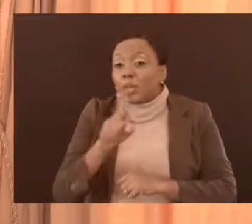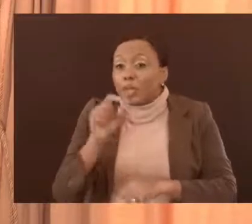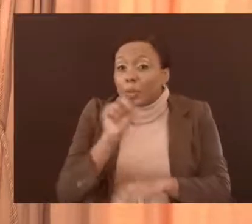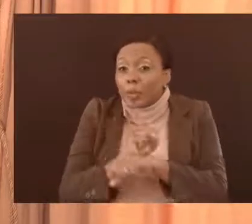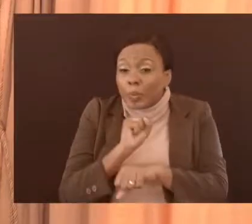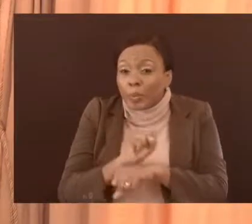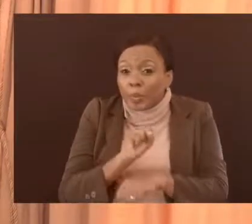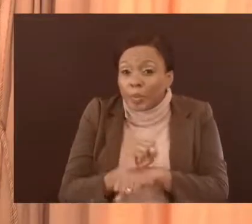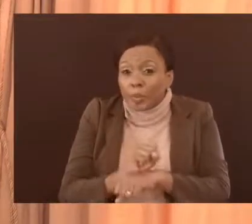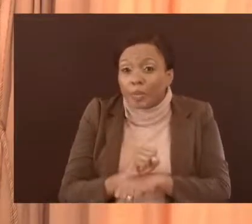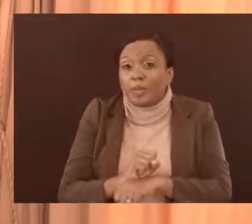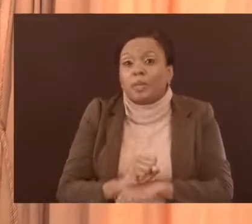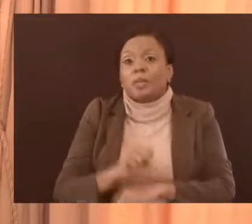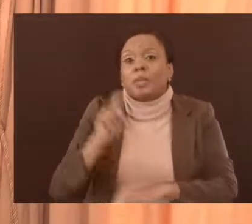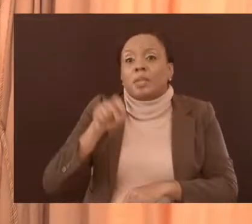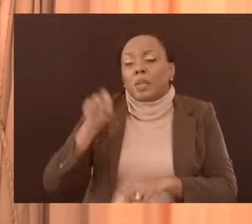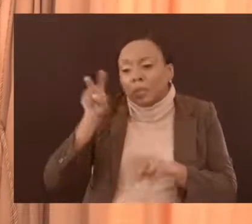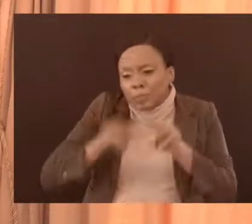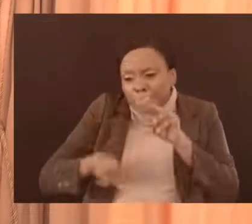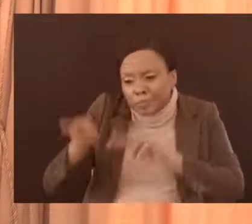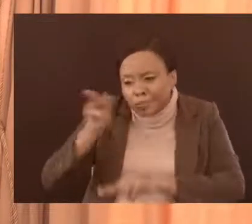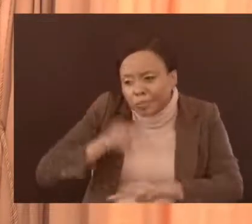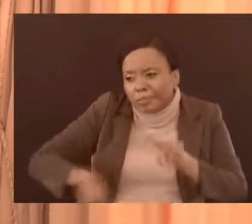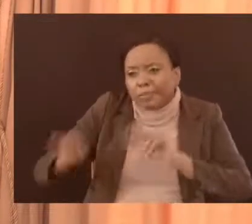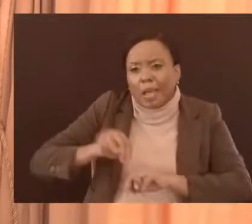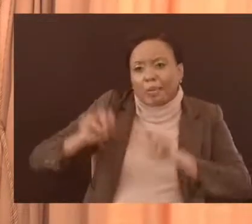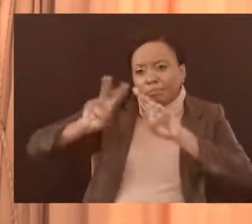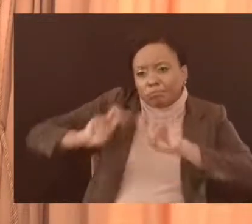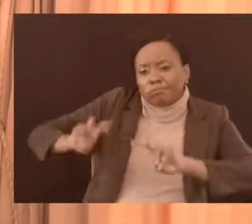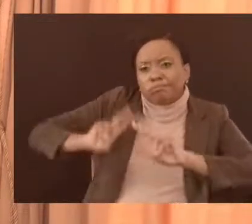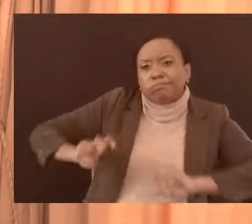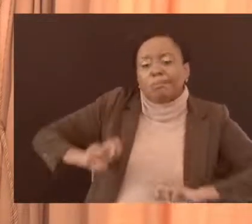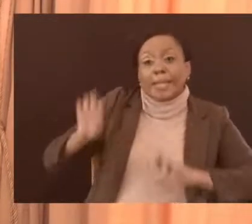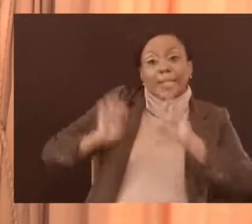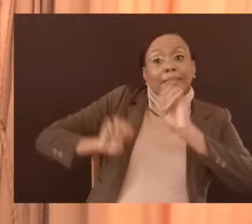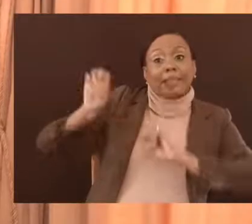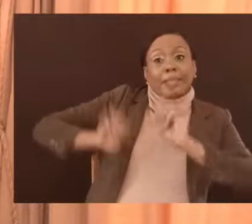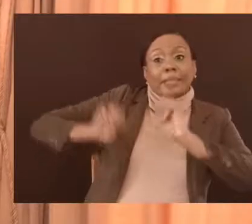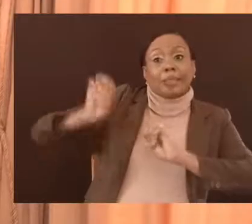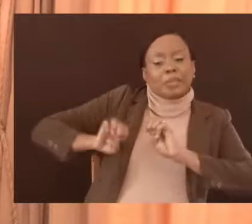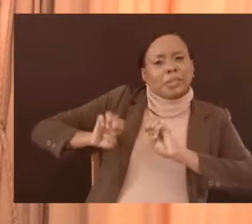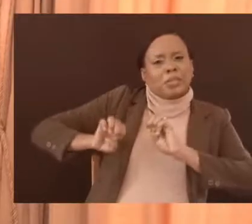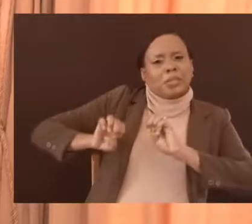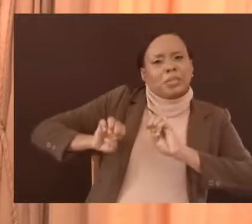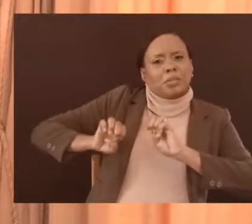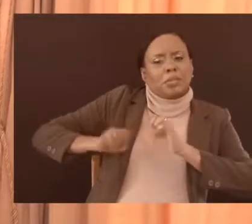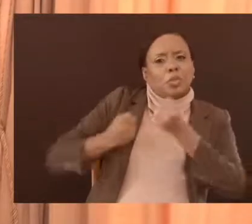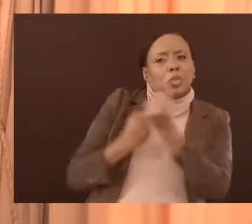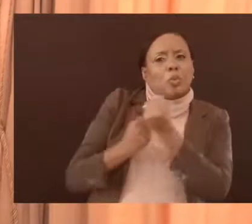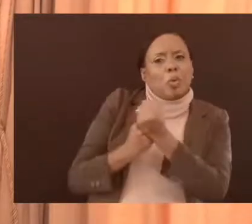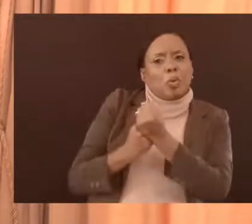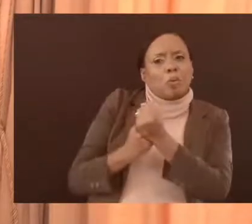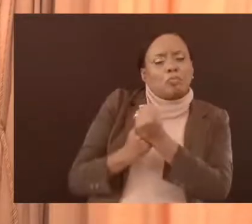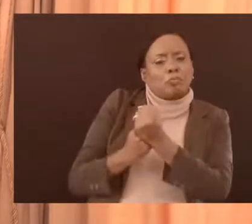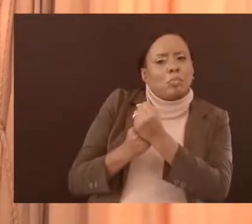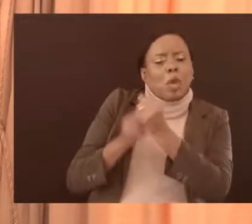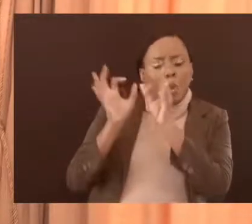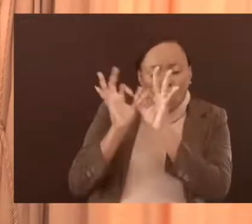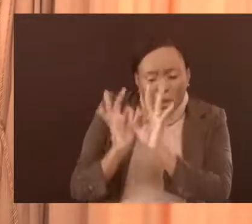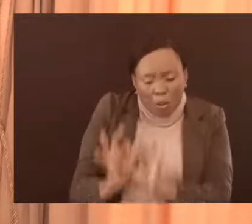monitoring, evaluation, and support are of high